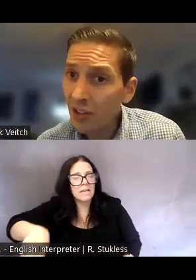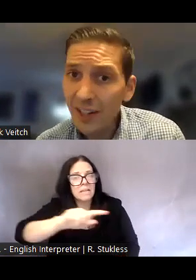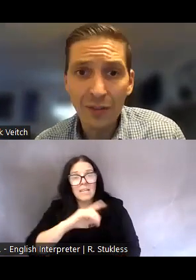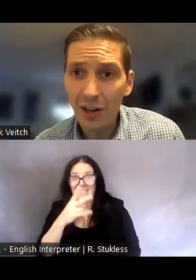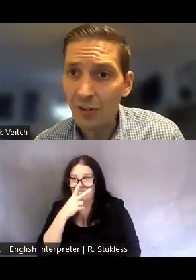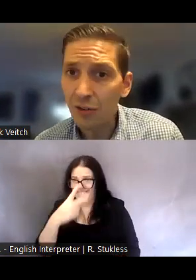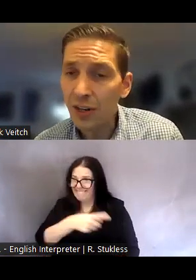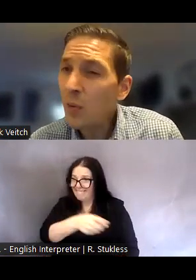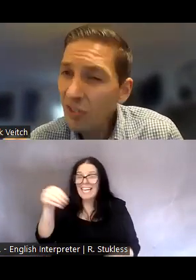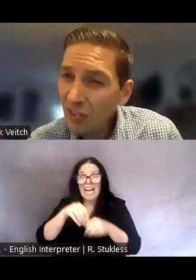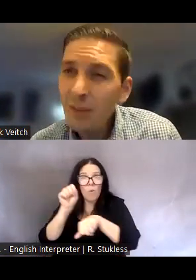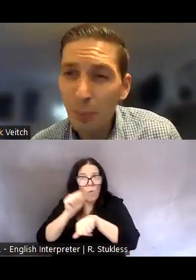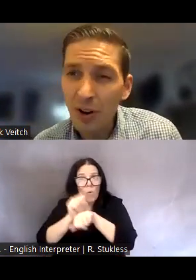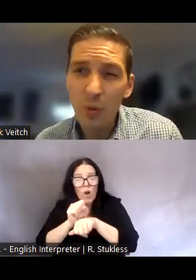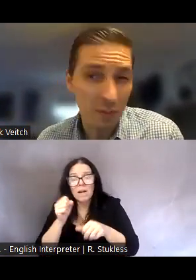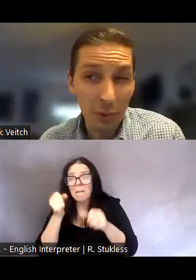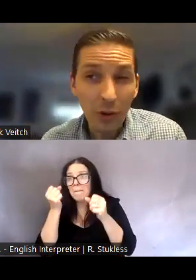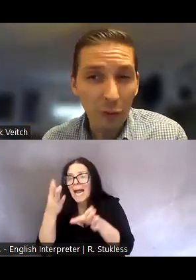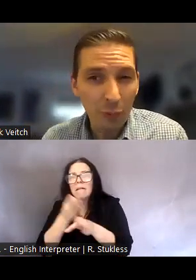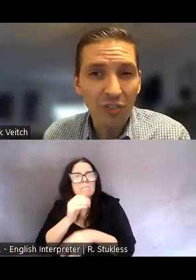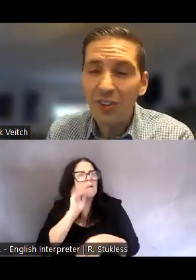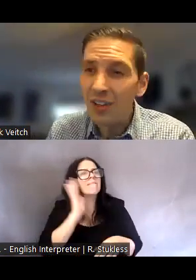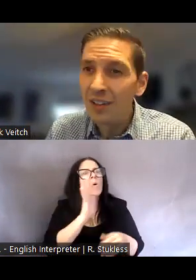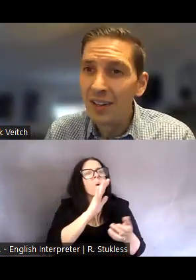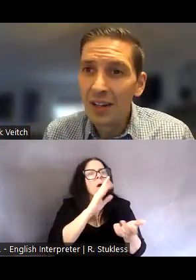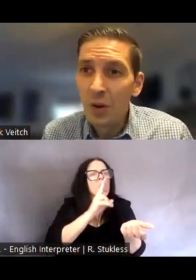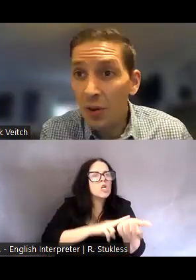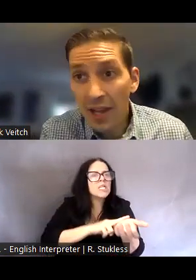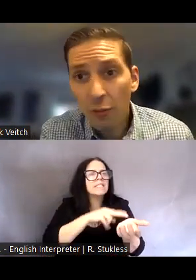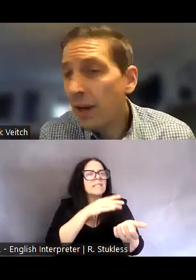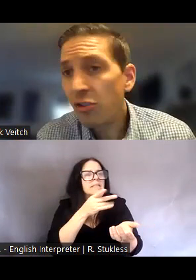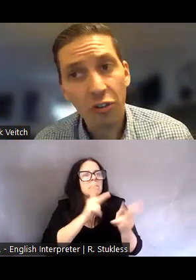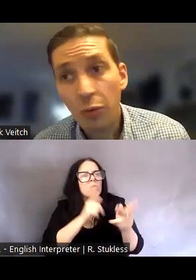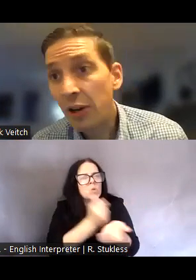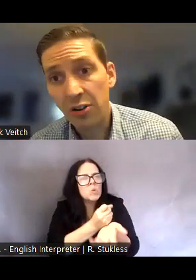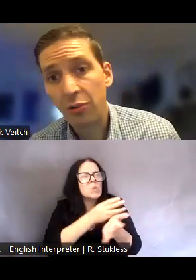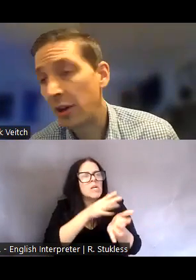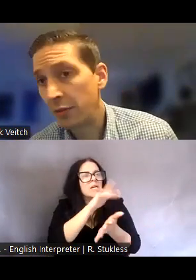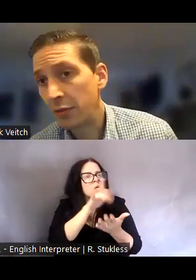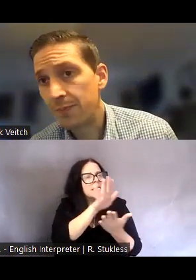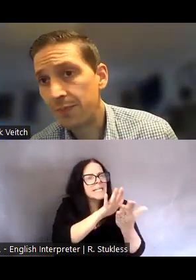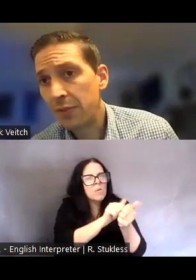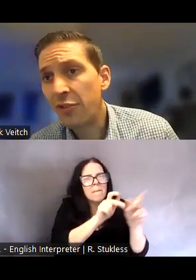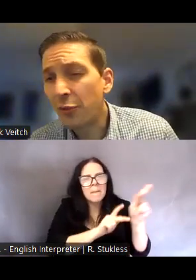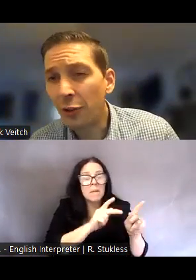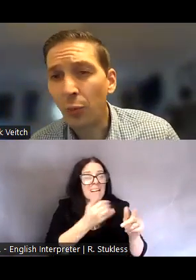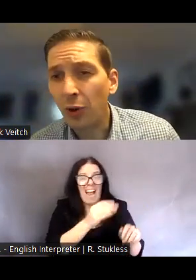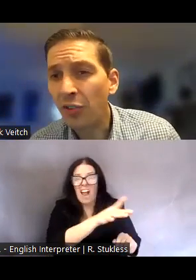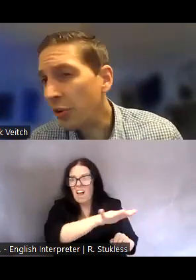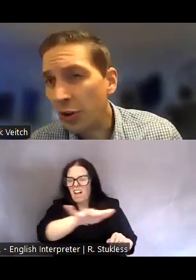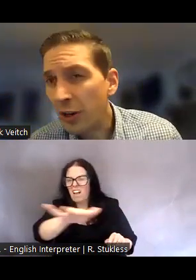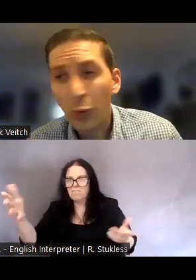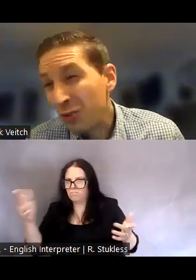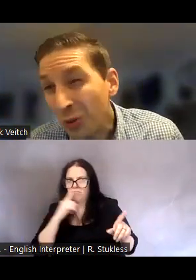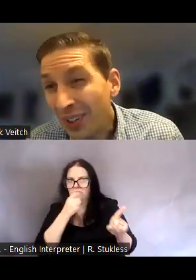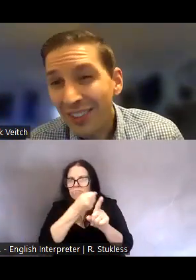workplaces across a lot of different industry, and we see burnout with employees specifically when they expect just too much of themselves. They start to feel like their